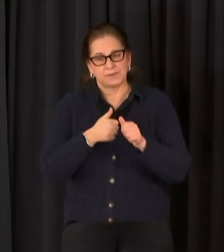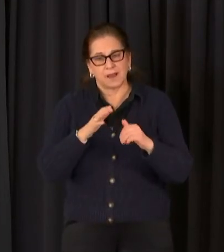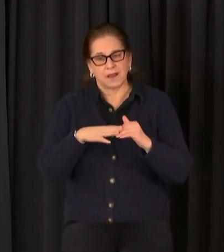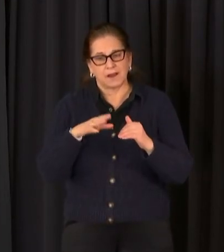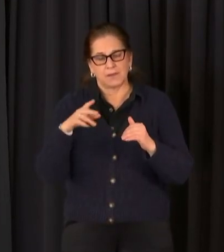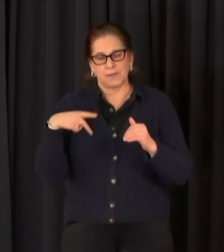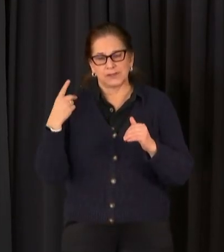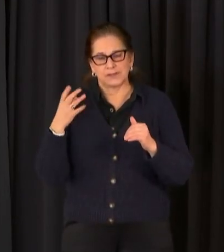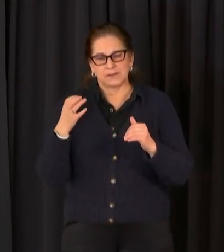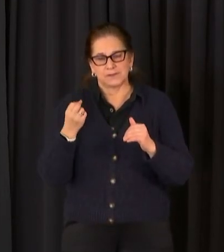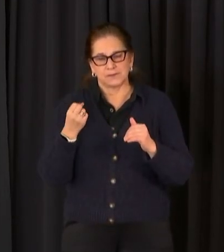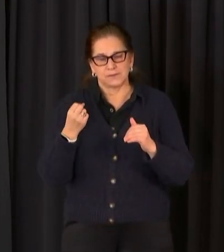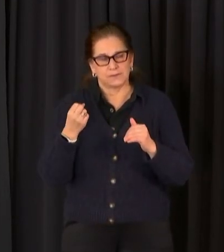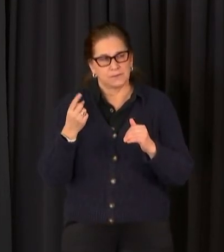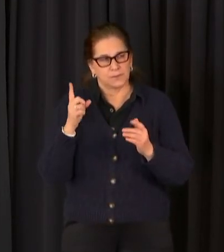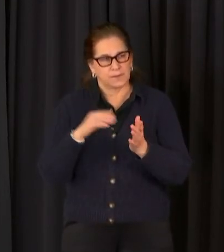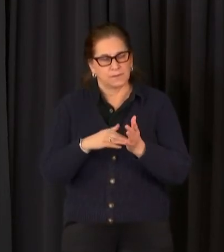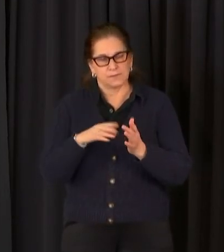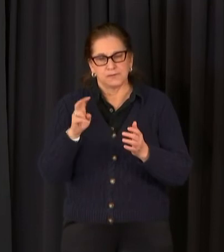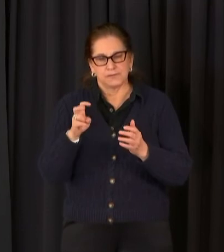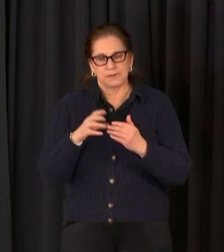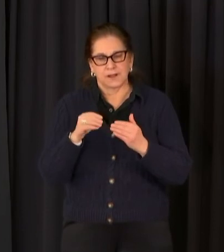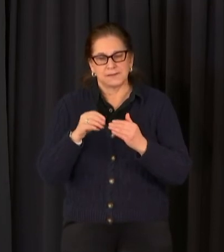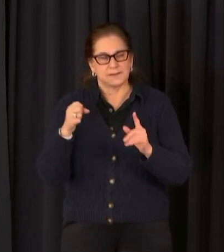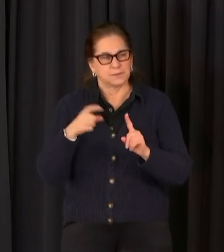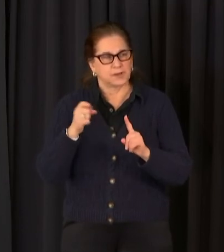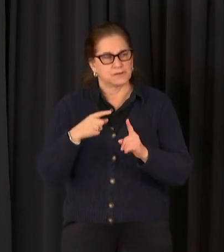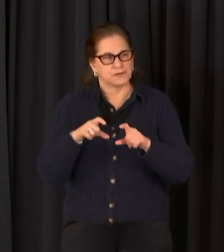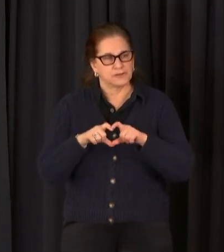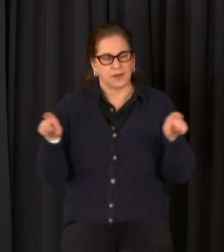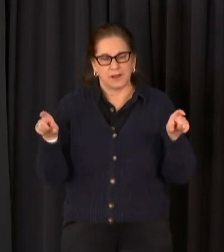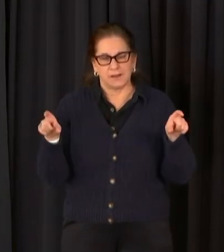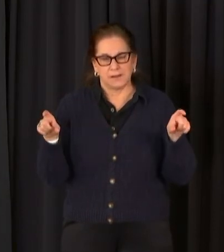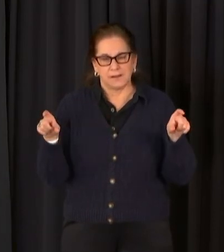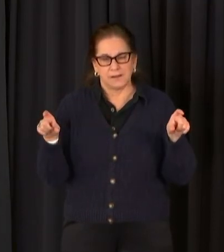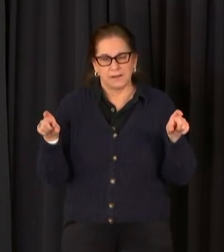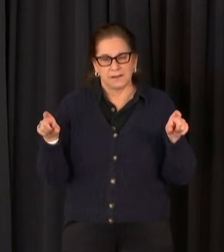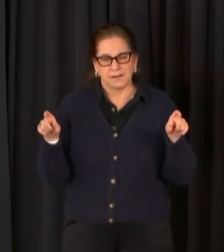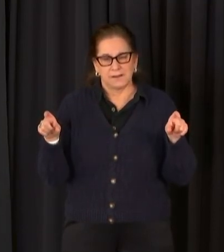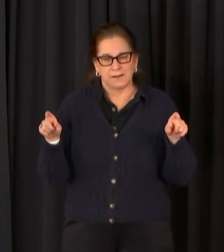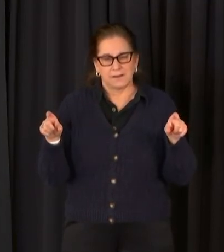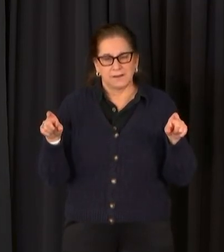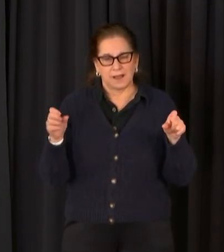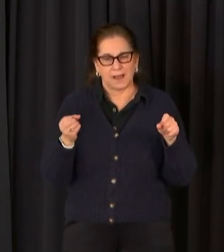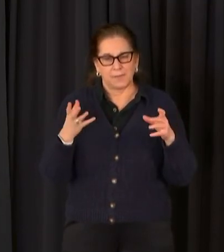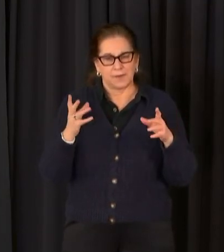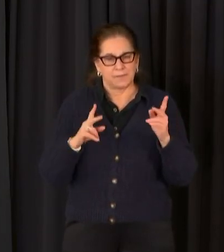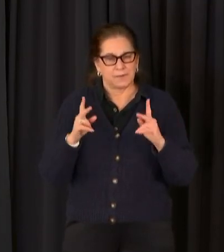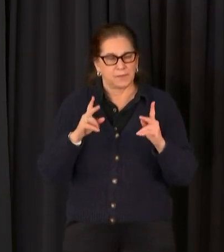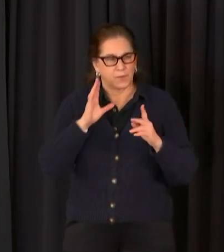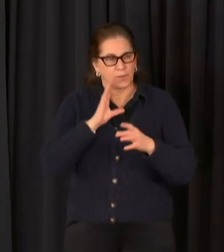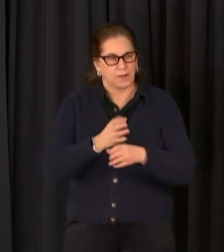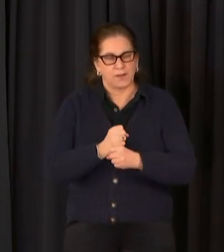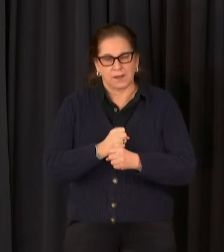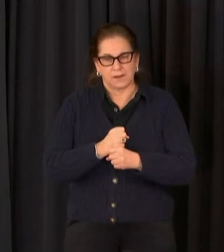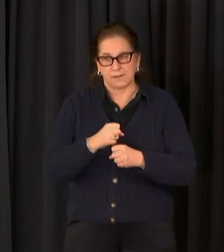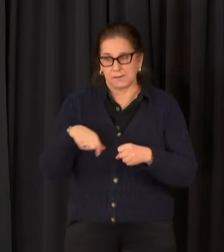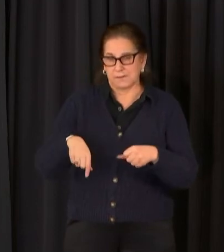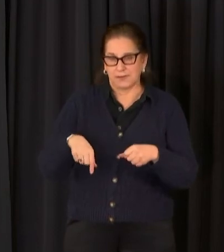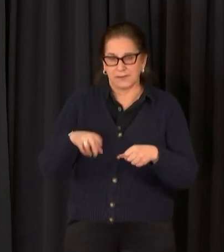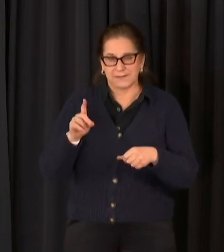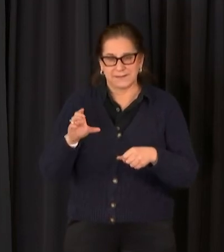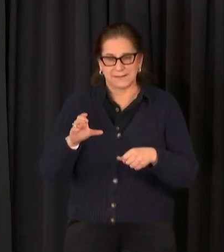payment for PUA recipients? It was supposed to go to 20,000 people. Do we know how many people have received it? Are you still doling those out? Sure,